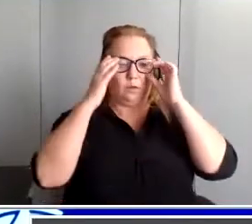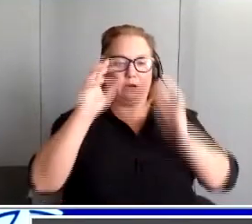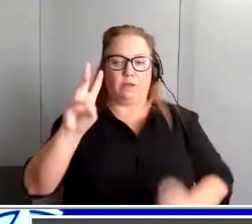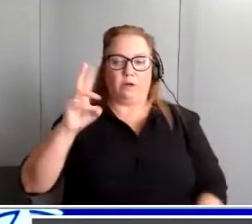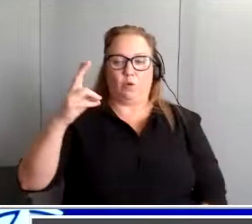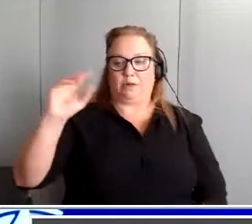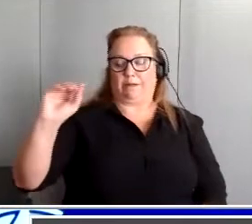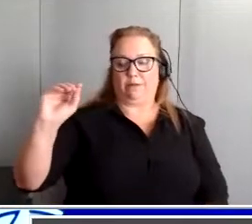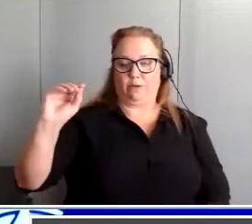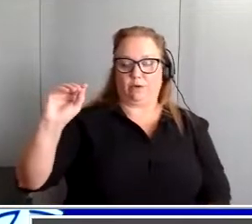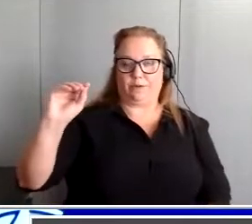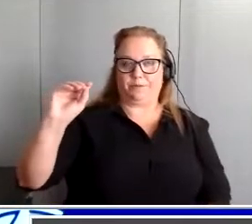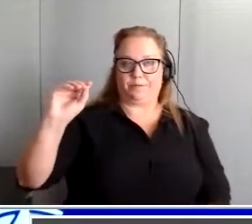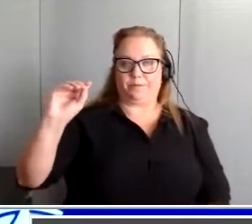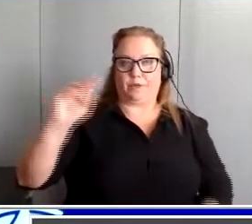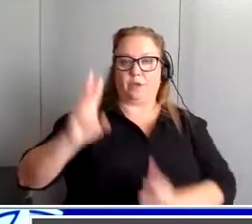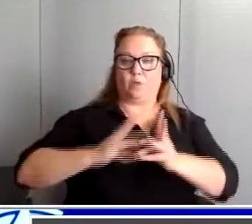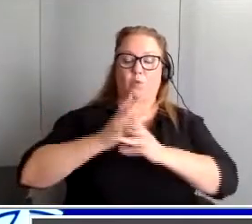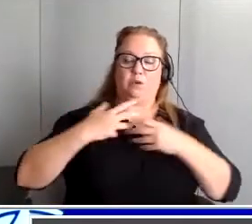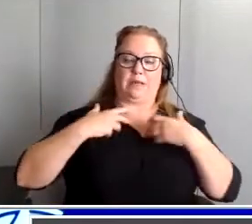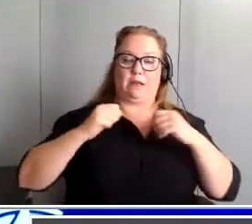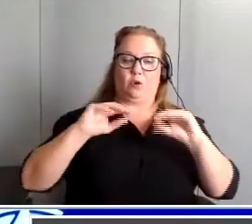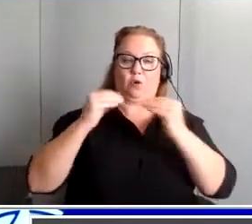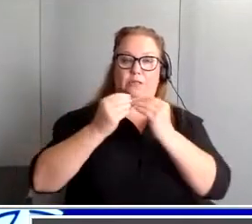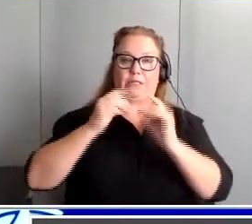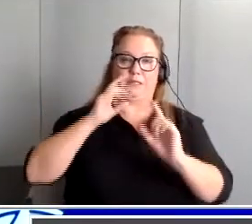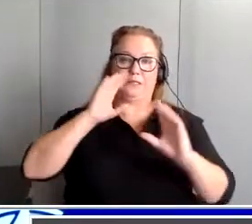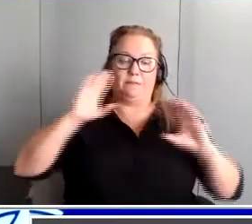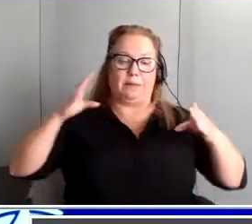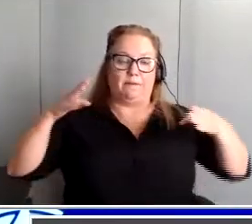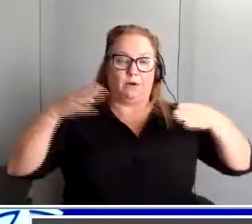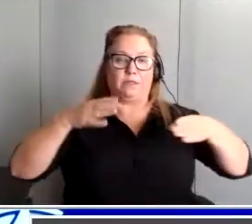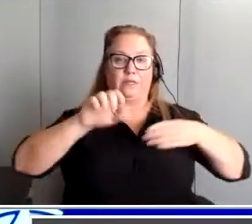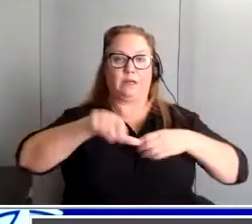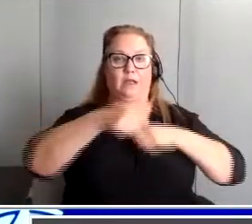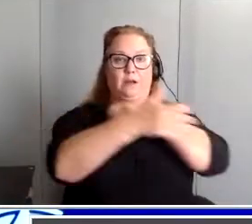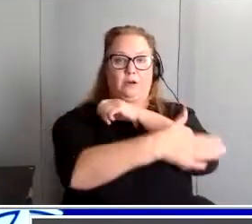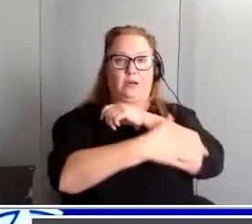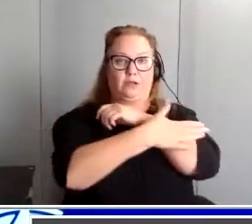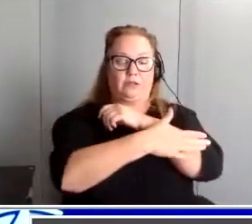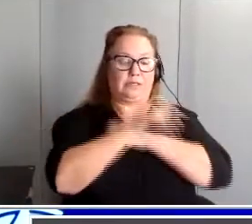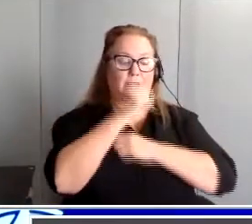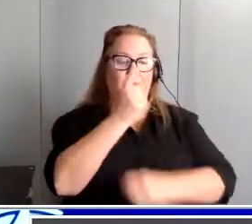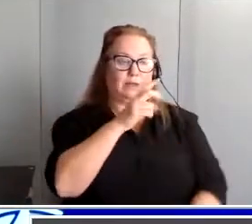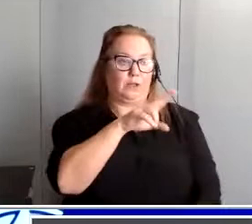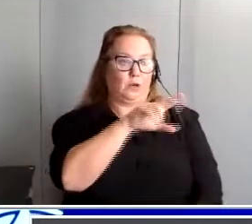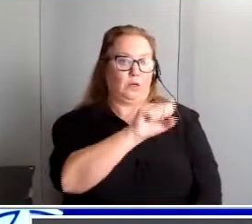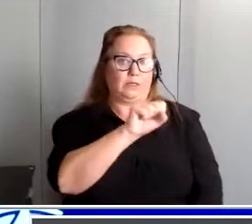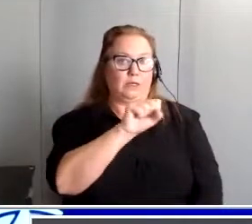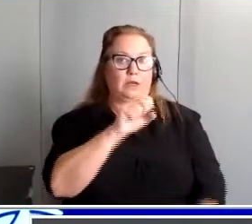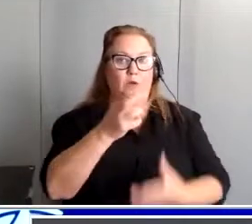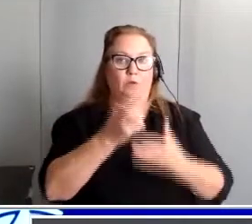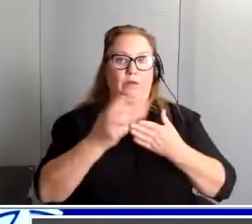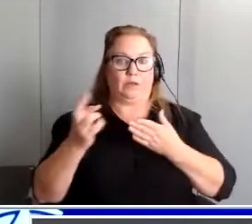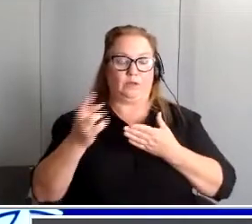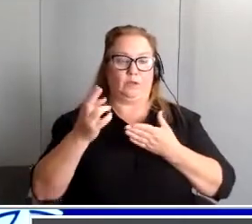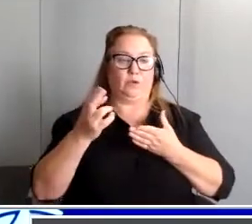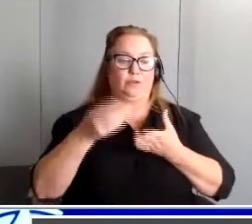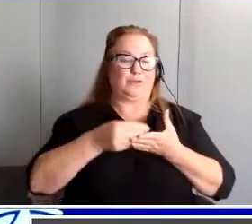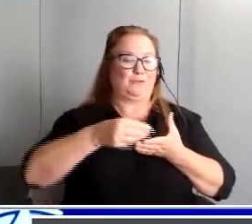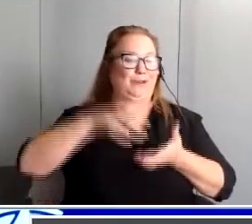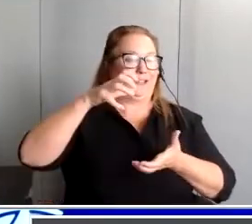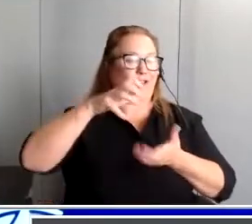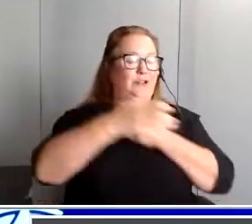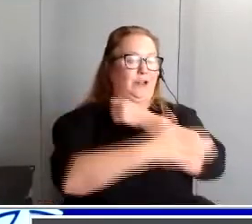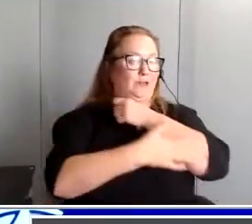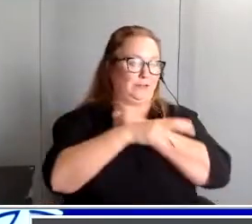Organization really needs to be focusing on other countries other than the United States, or those resource-rich countries such as the